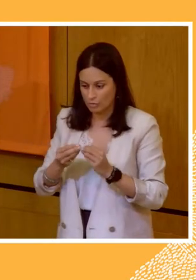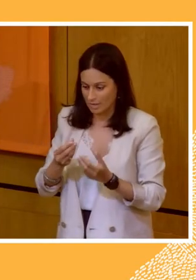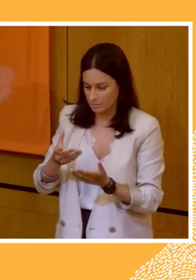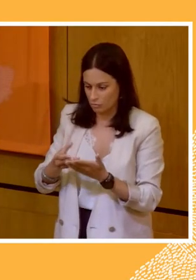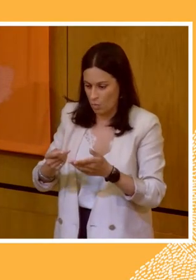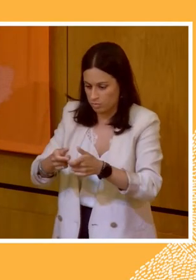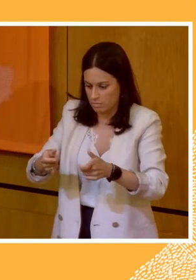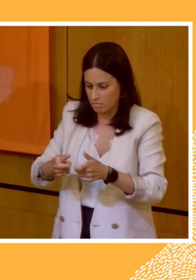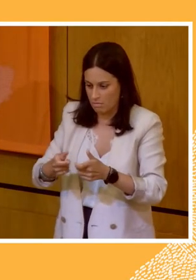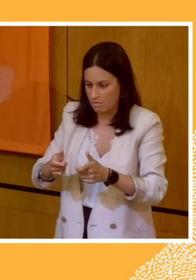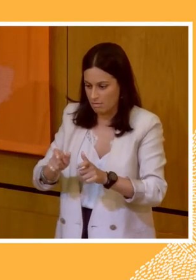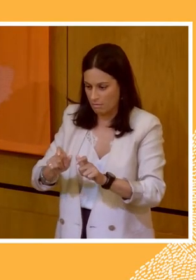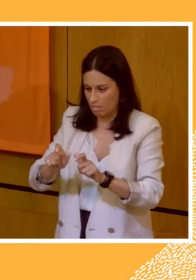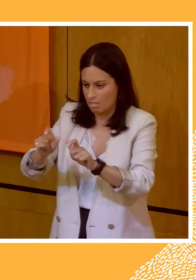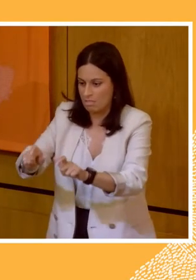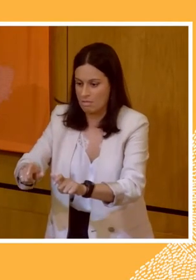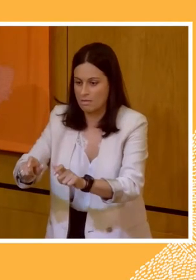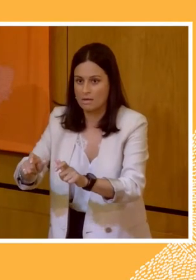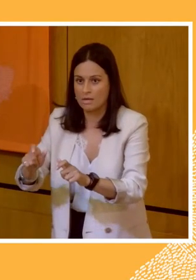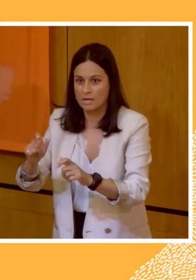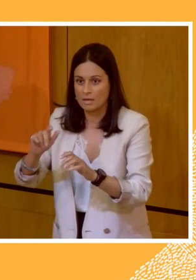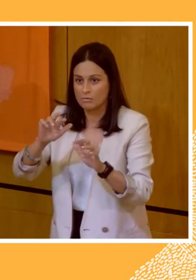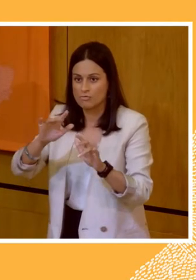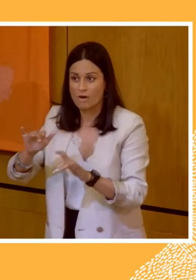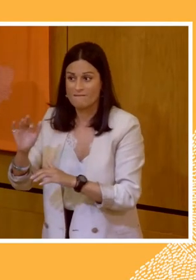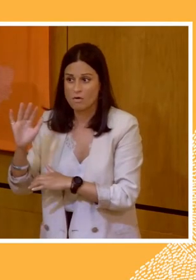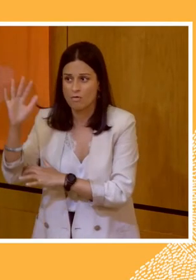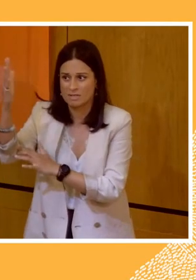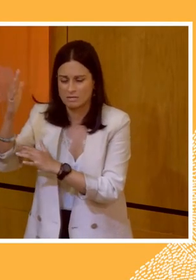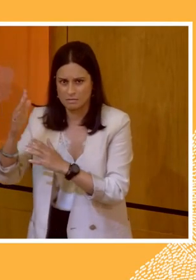could leave out in the rainforest for